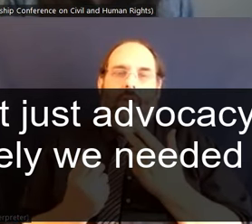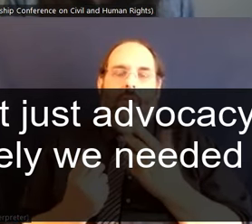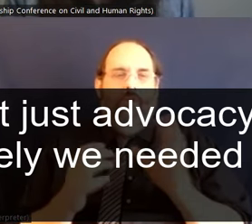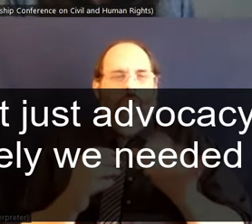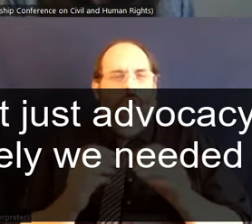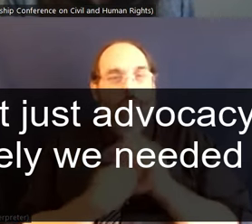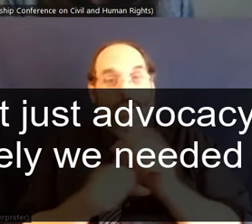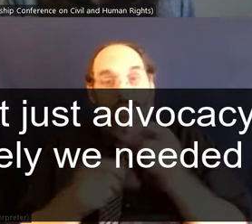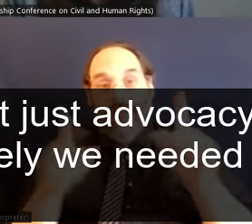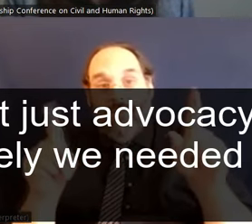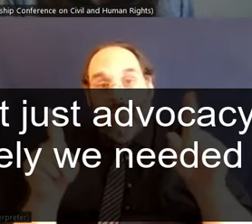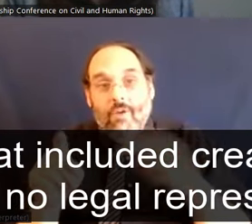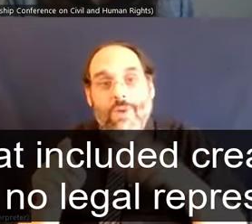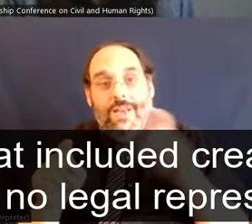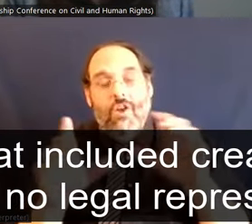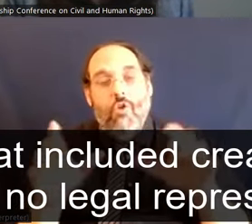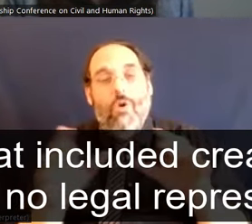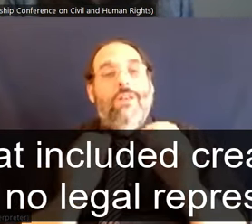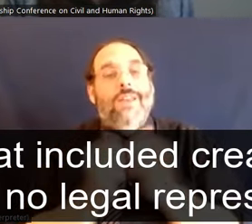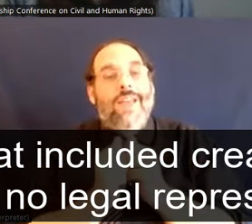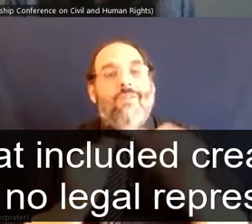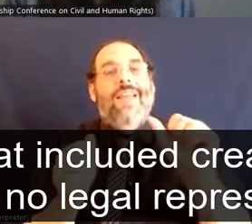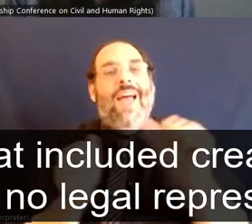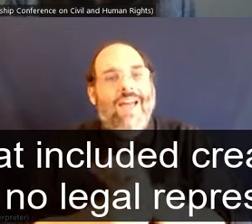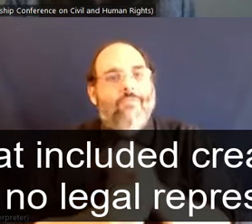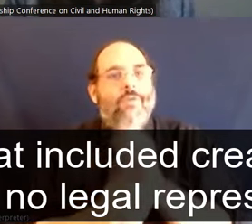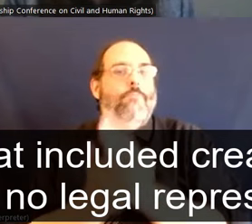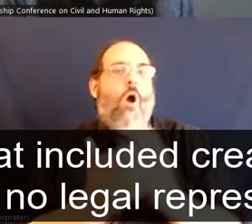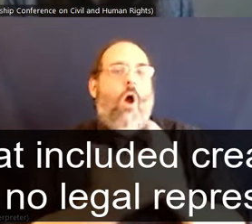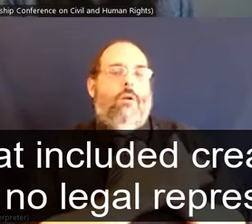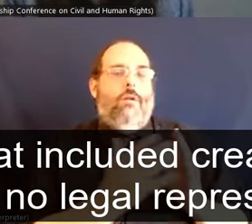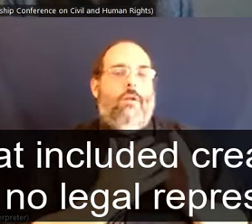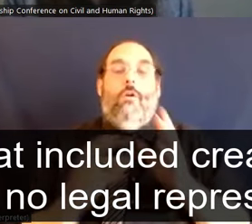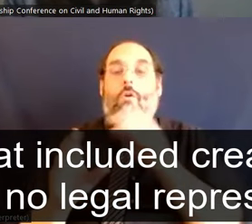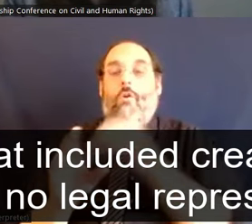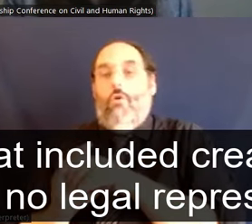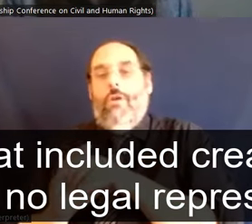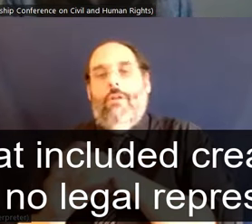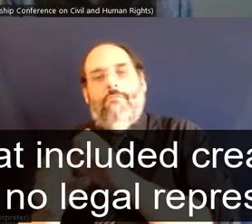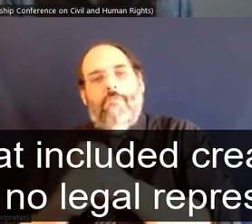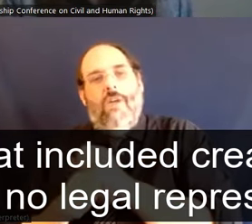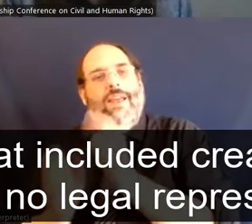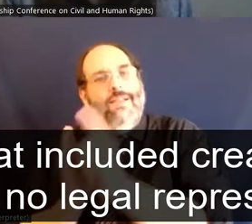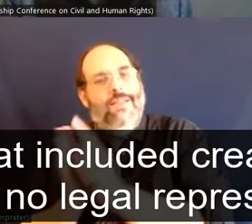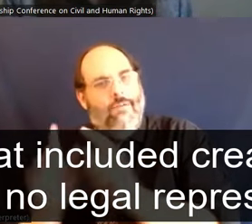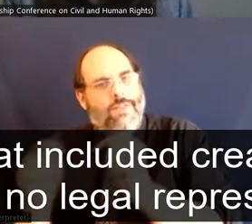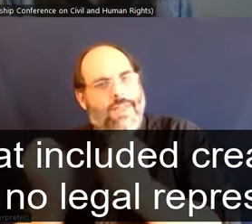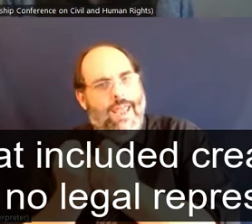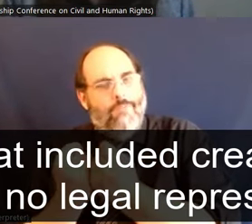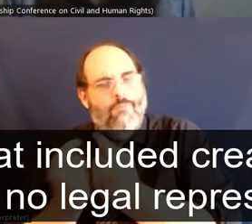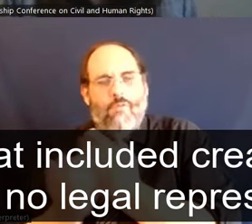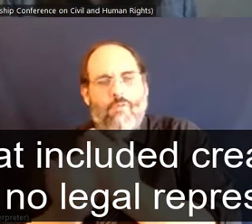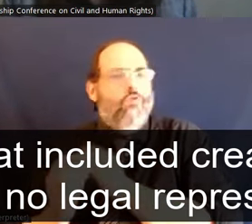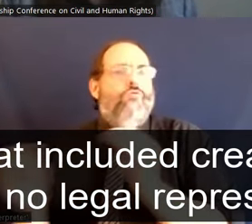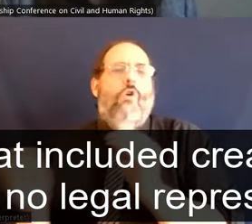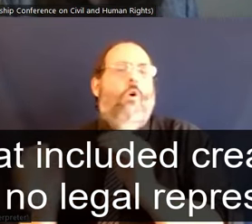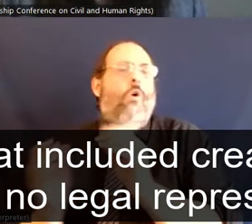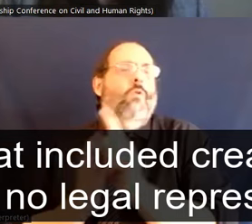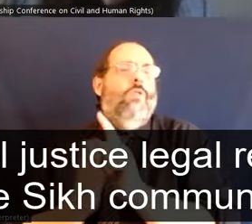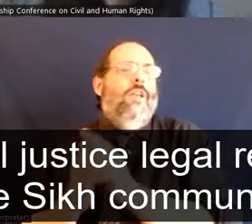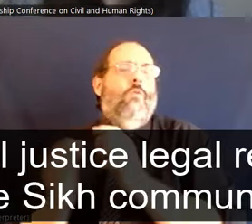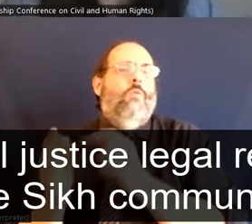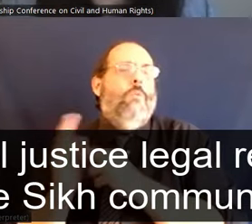this effectively, we needed to do it with every pillar. And so that included creating a legal team, right? There was no legal representation,